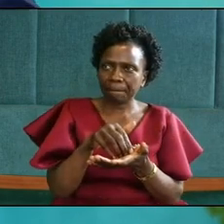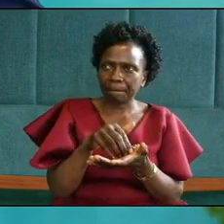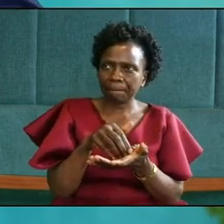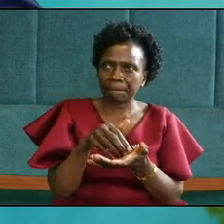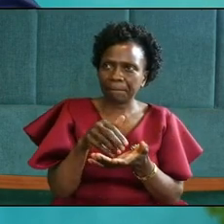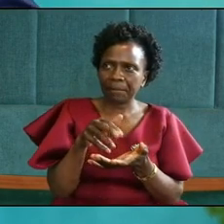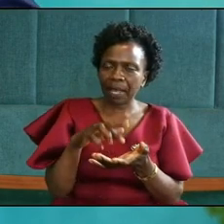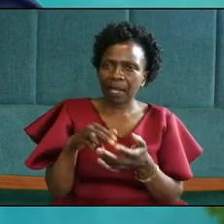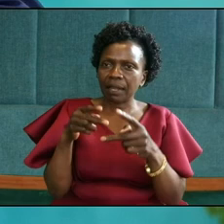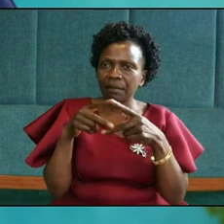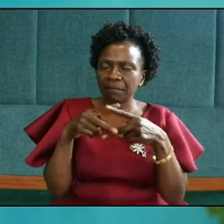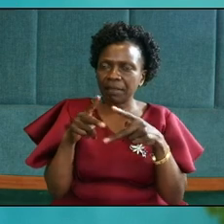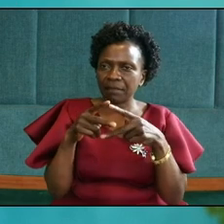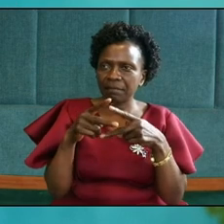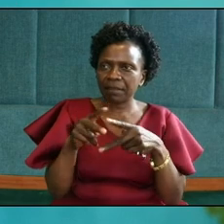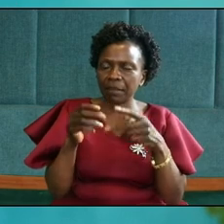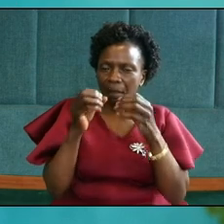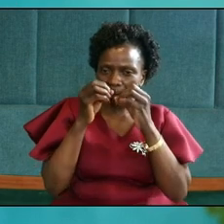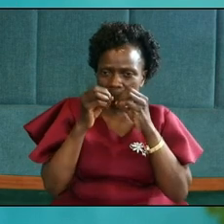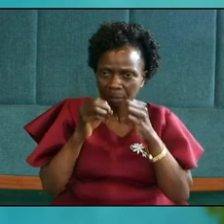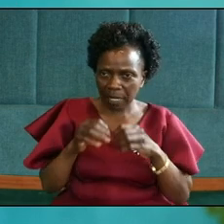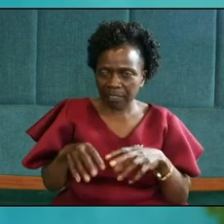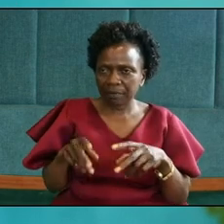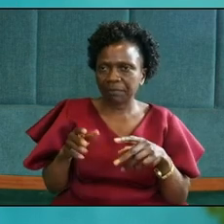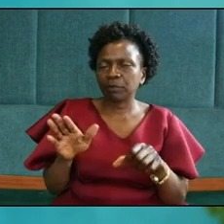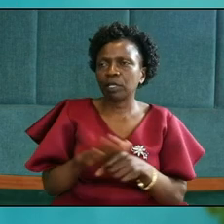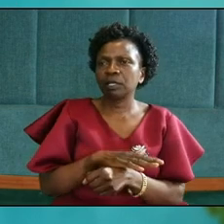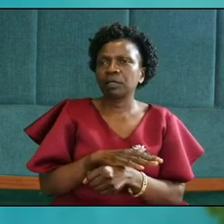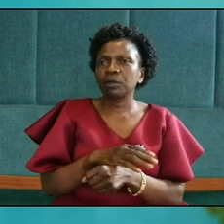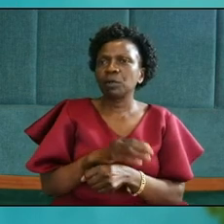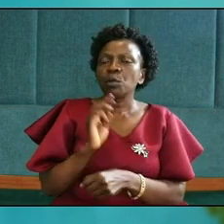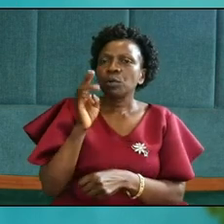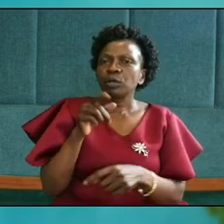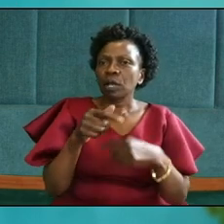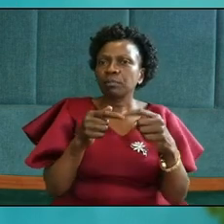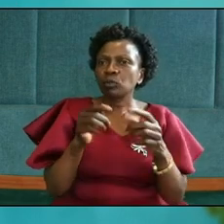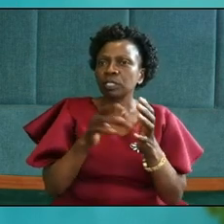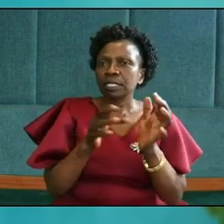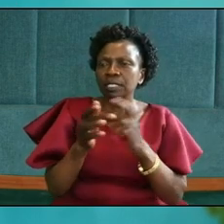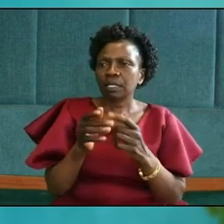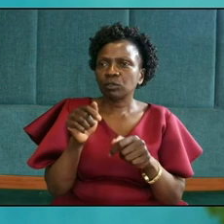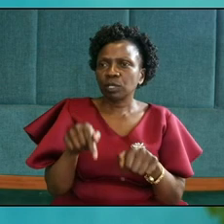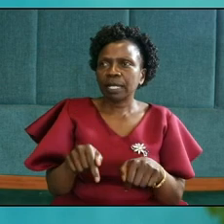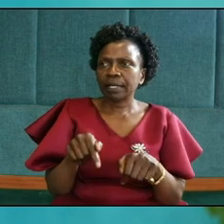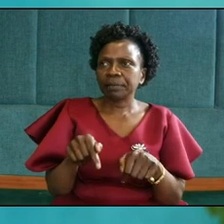will bless you. Would you commit your life to Jesus today?